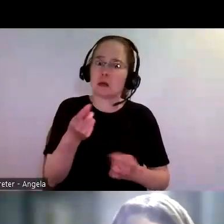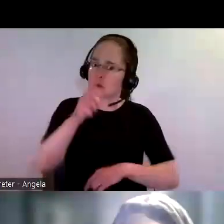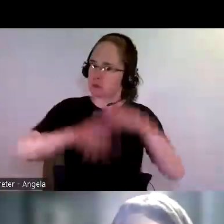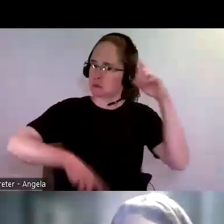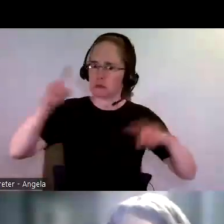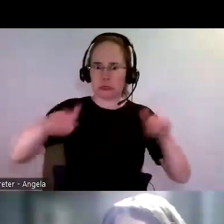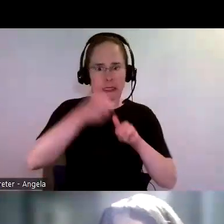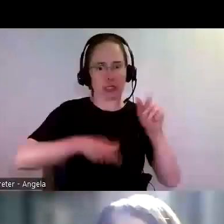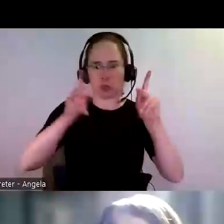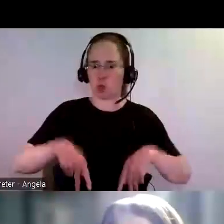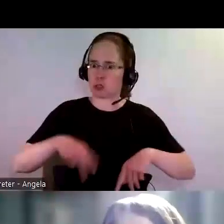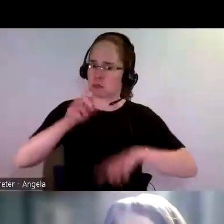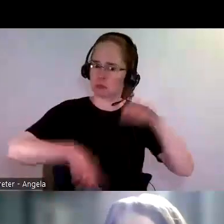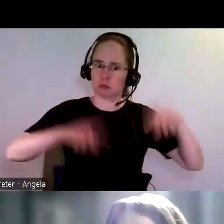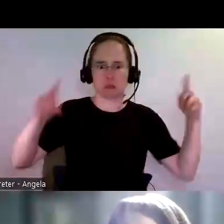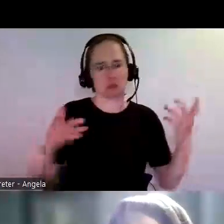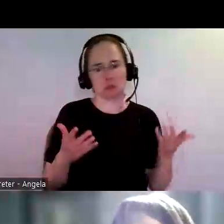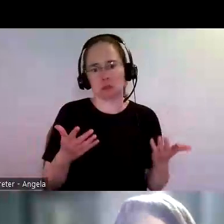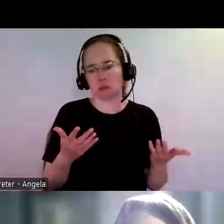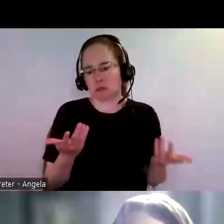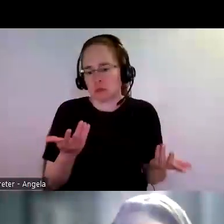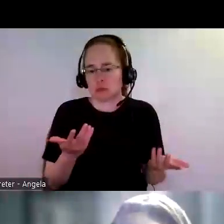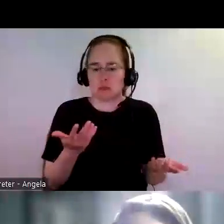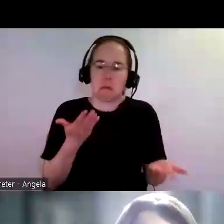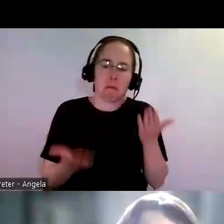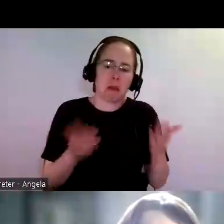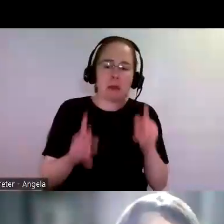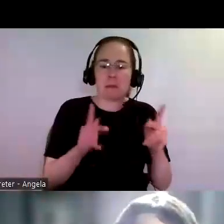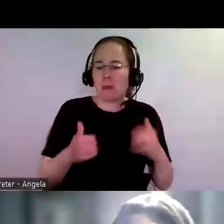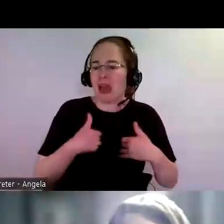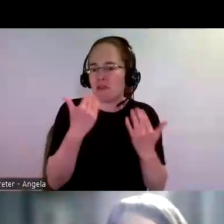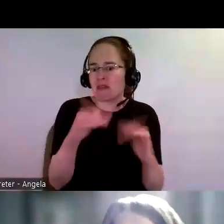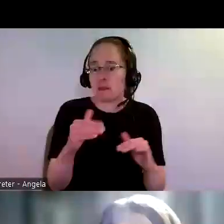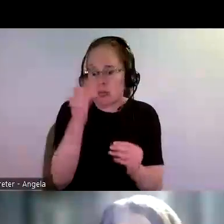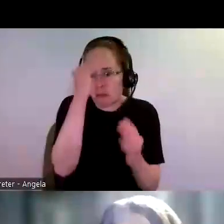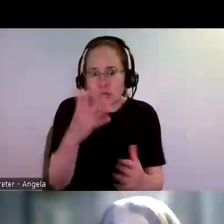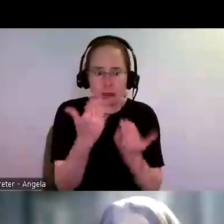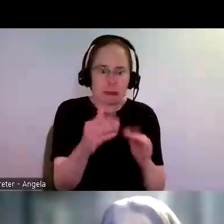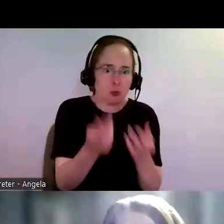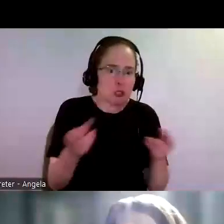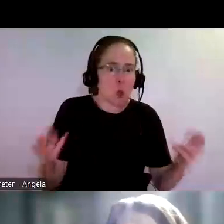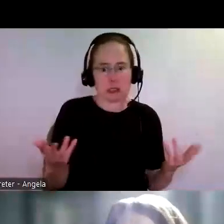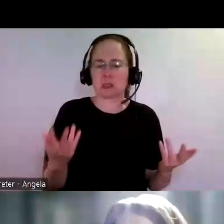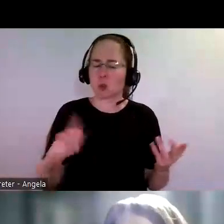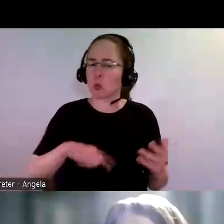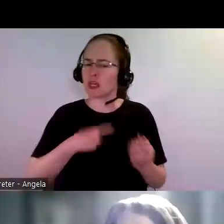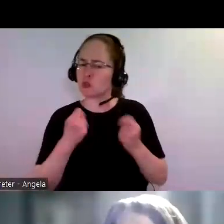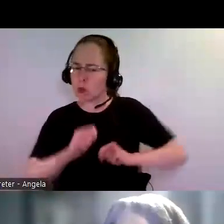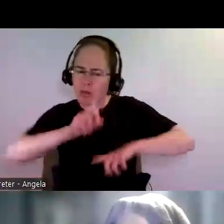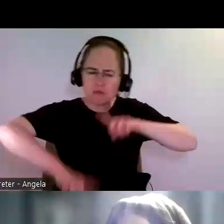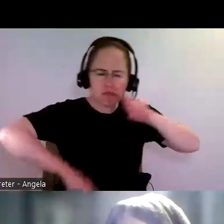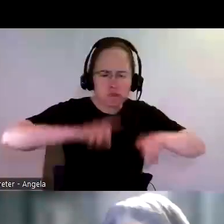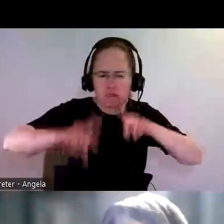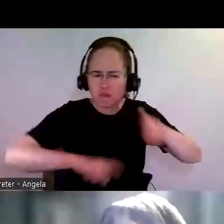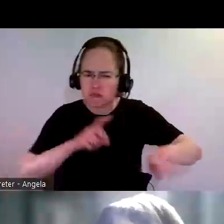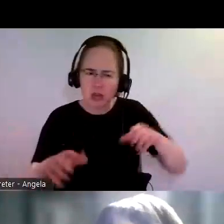different and each person may have limited information or resources. So we really try and do a